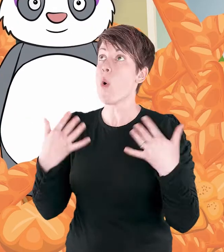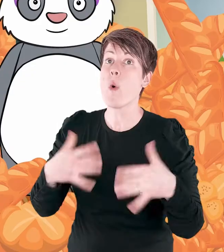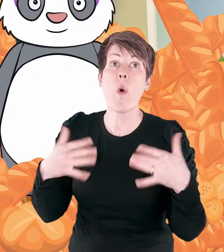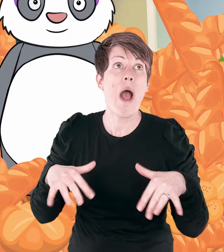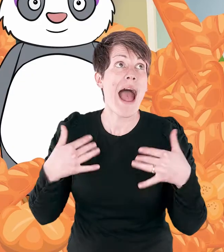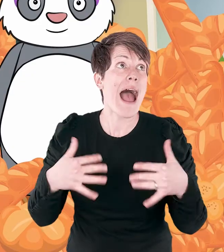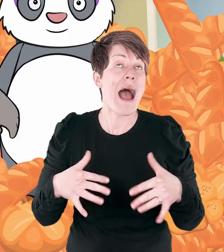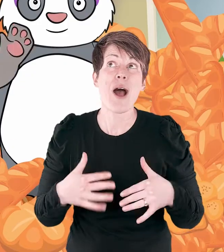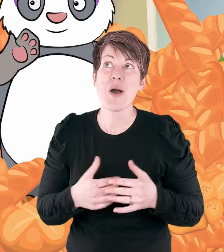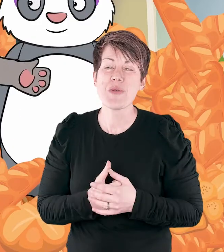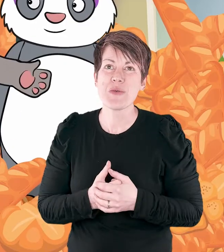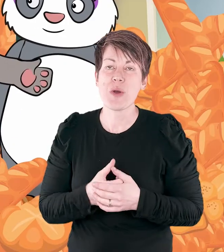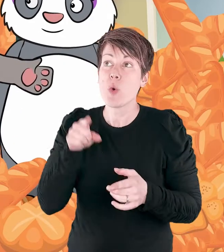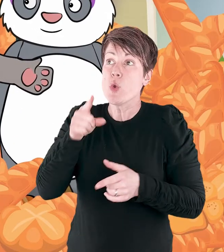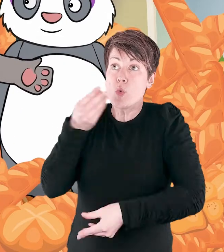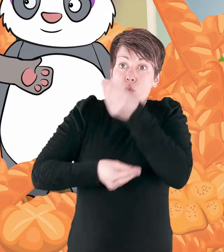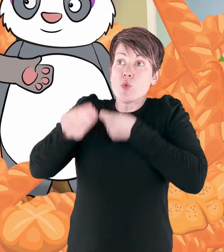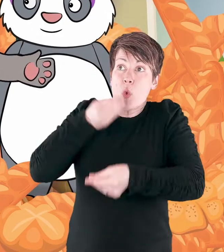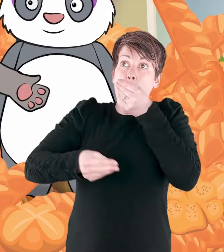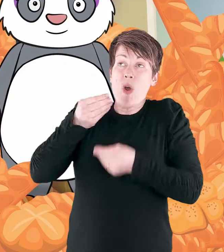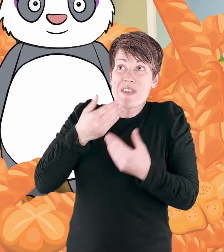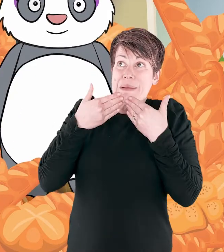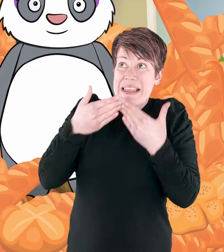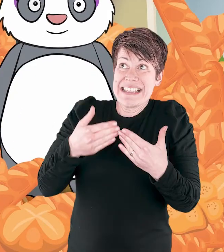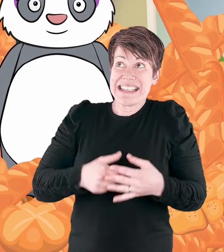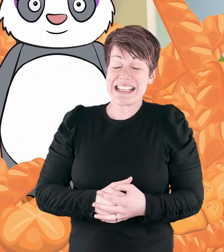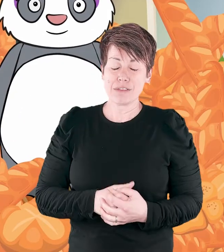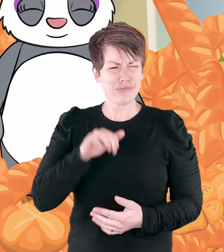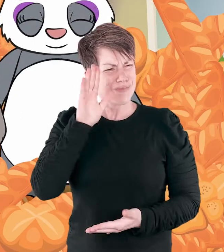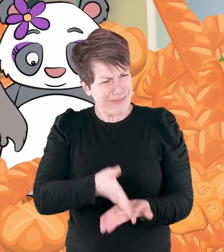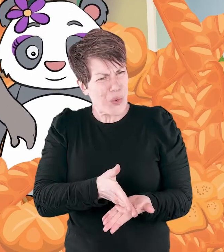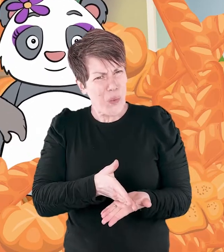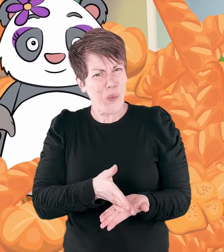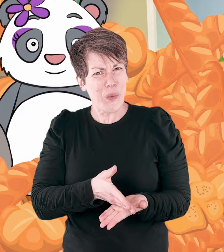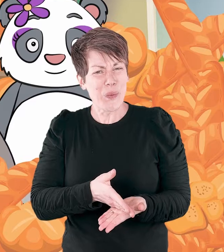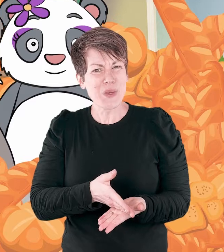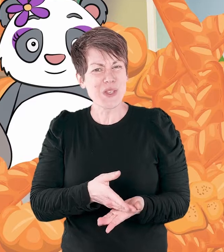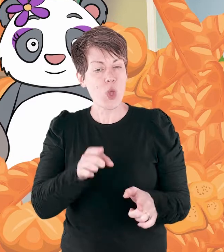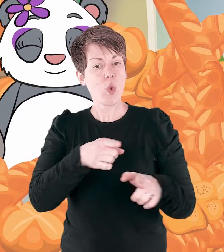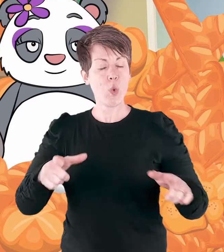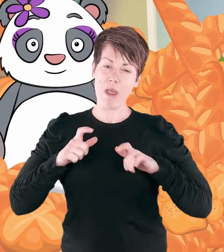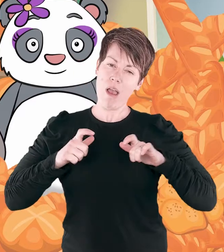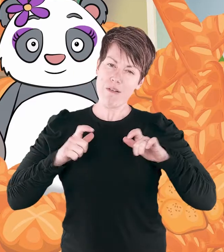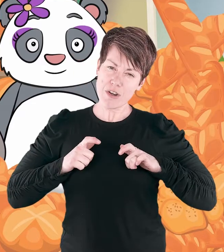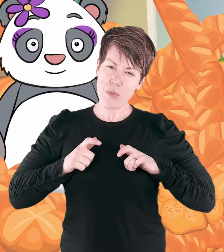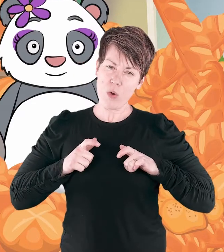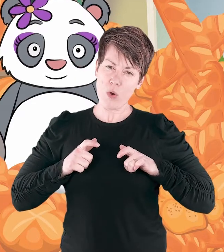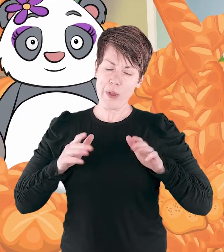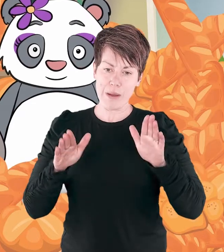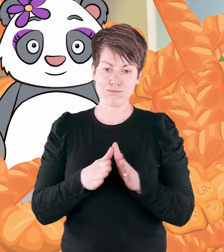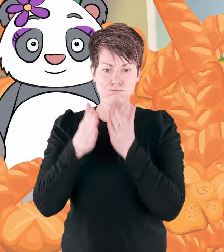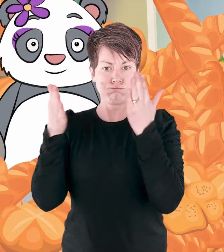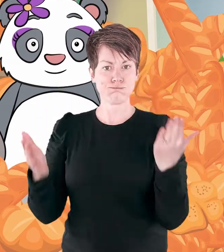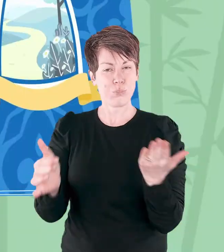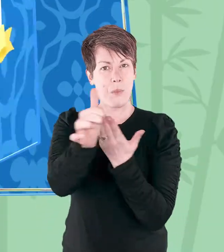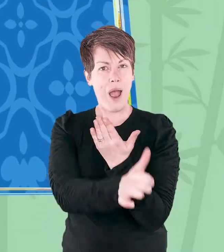Wow! That's amazing. Will you tell us about it, Mr. Narrator? Of course. Why don't you get comfortable and we can